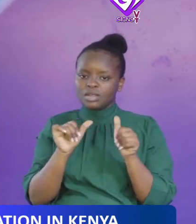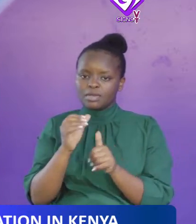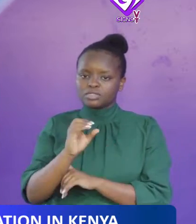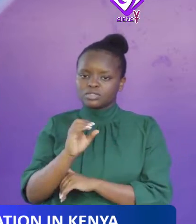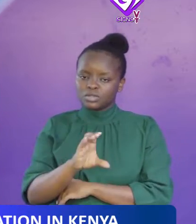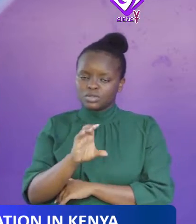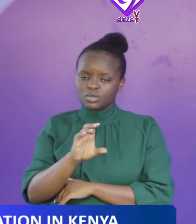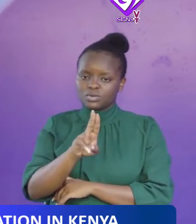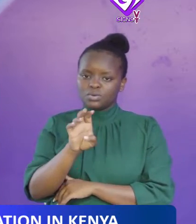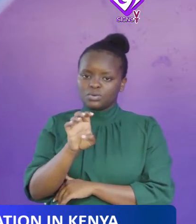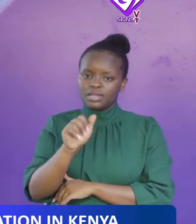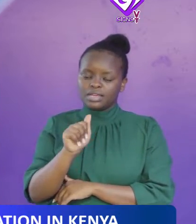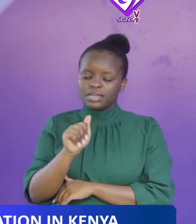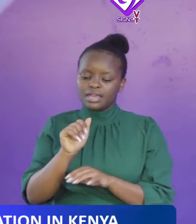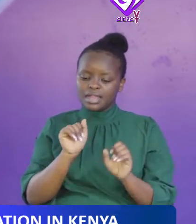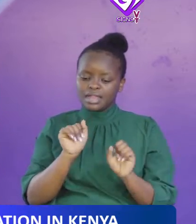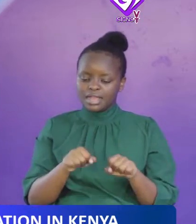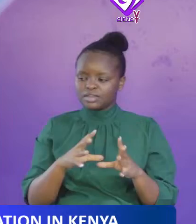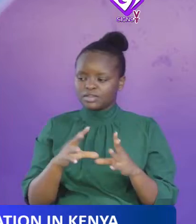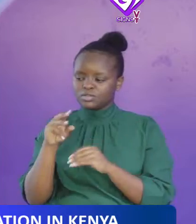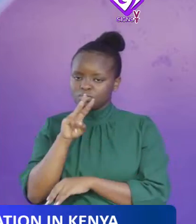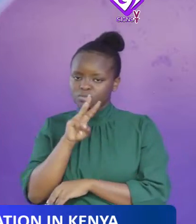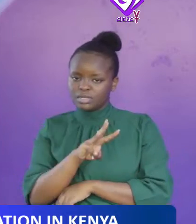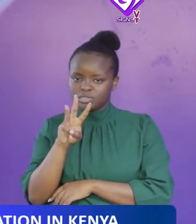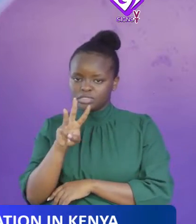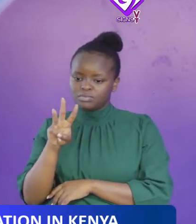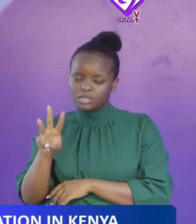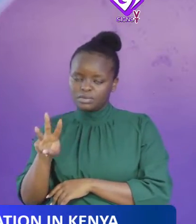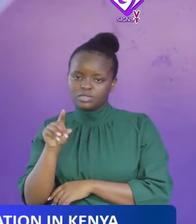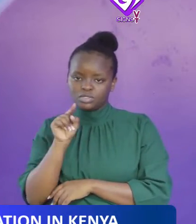always, go to our website.